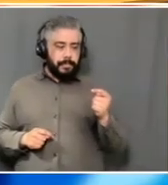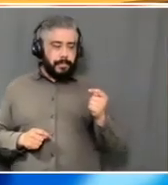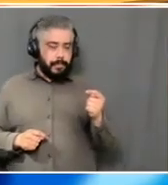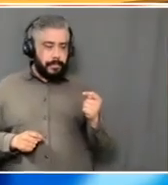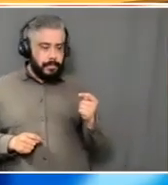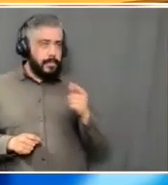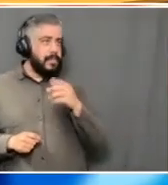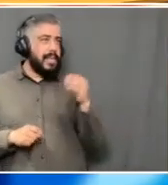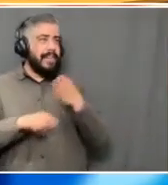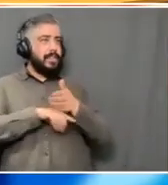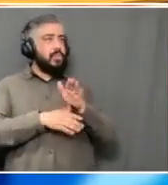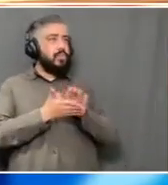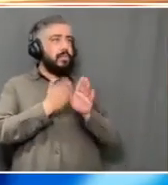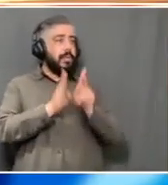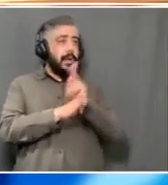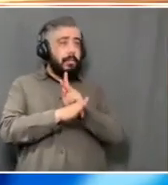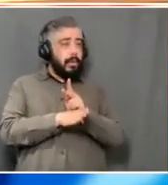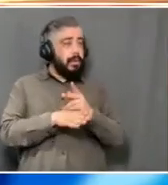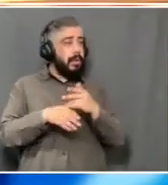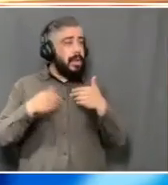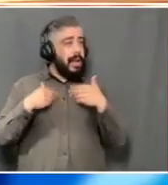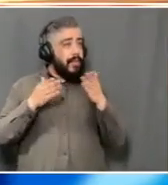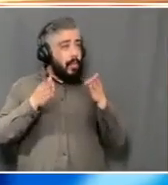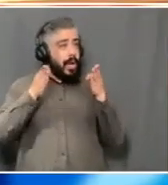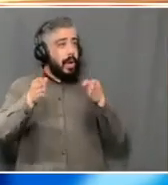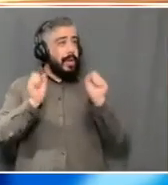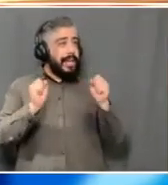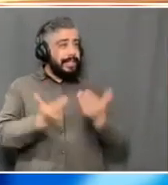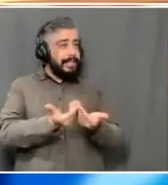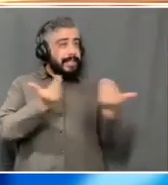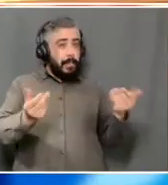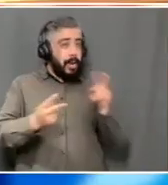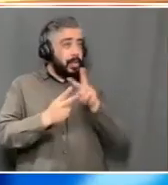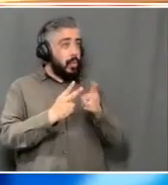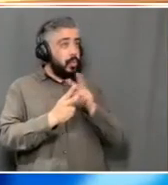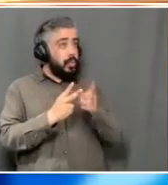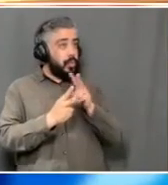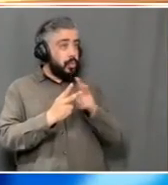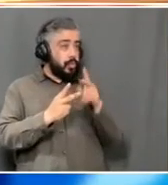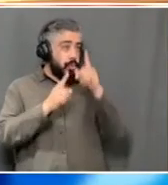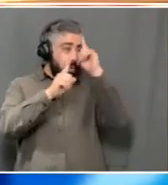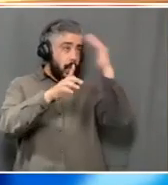after-school programs. Is there a way we can separate those two to know what,